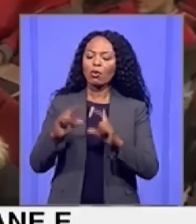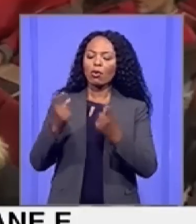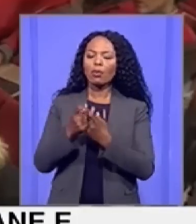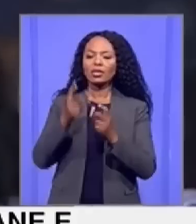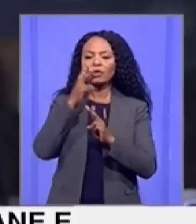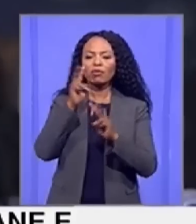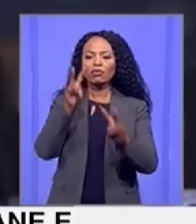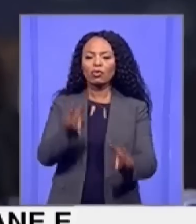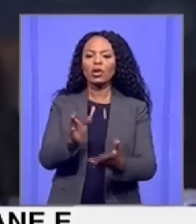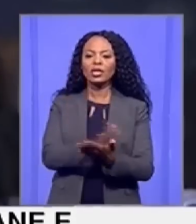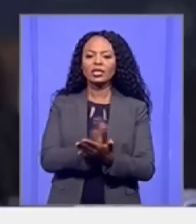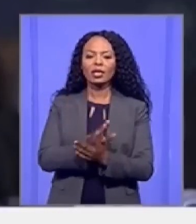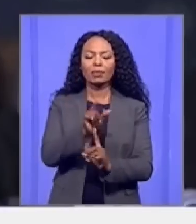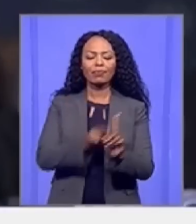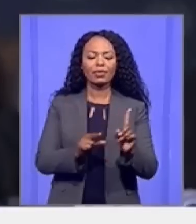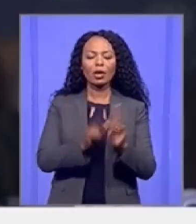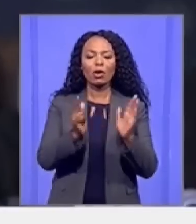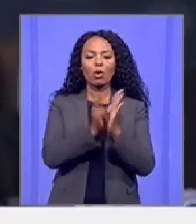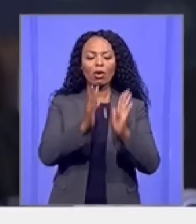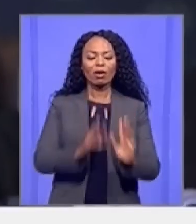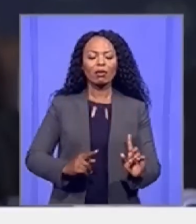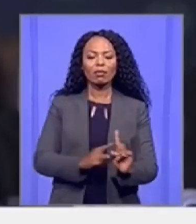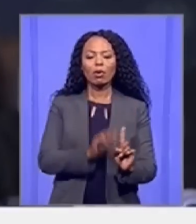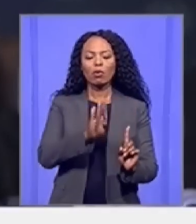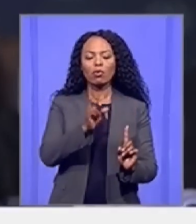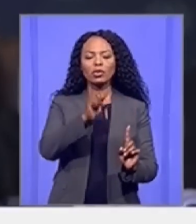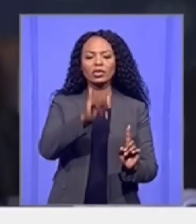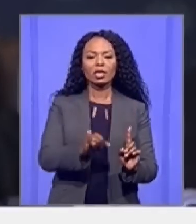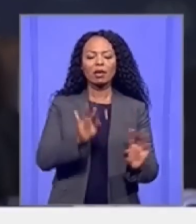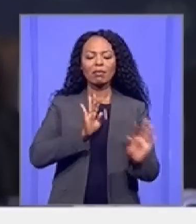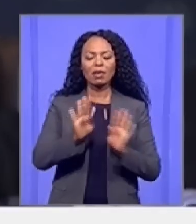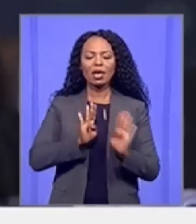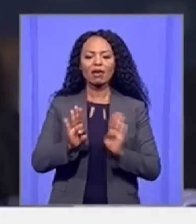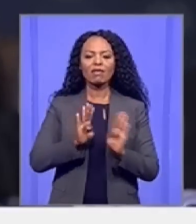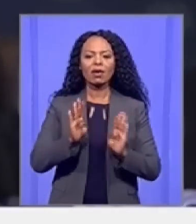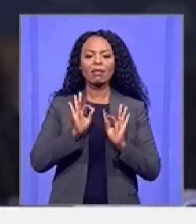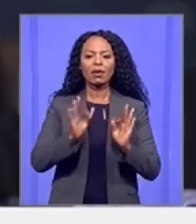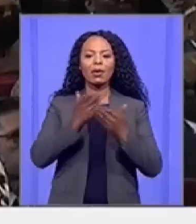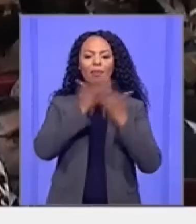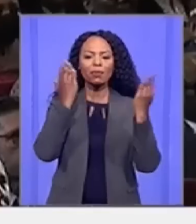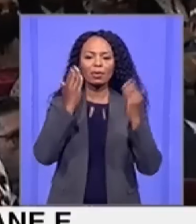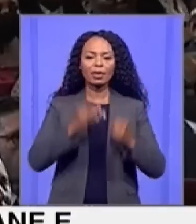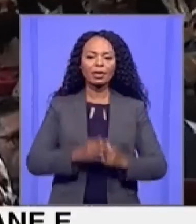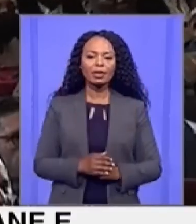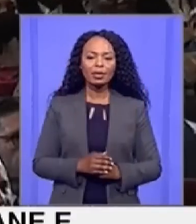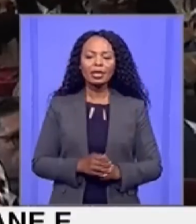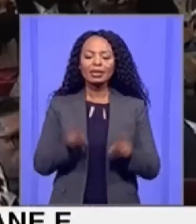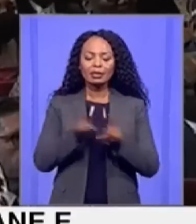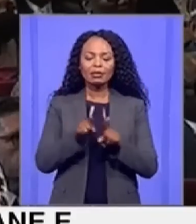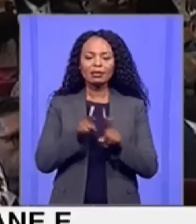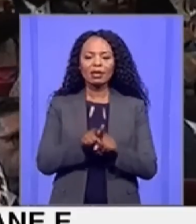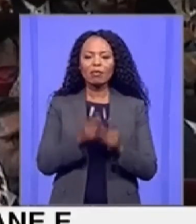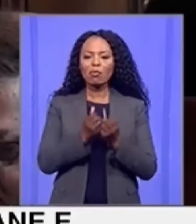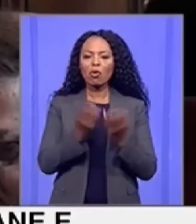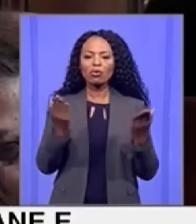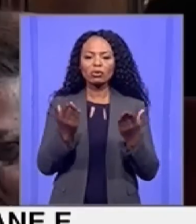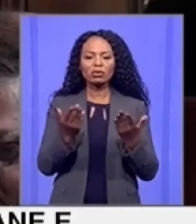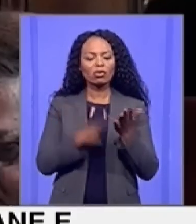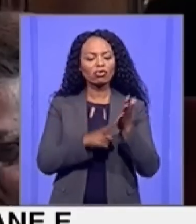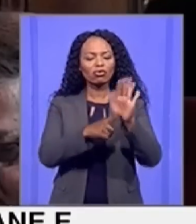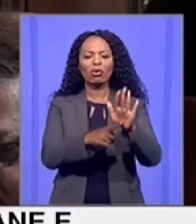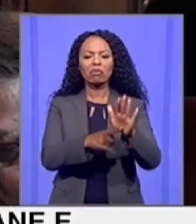Advocate Mkhwebane misconducted herself and displayed incompetence. Le ha ho le jwalo mekga e meng ya dipolotiki